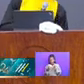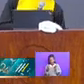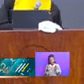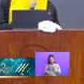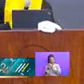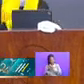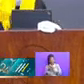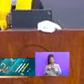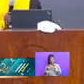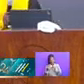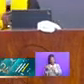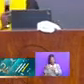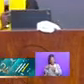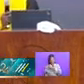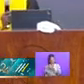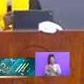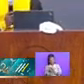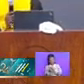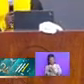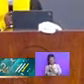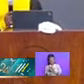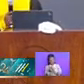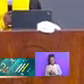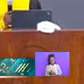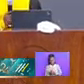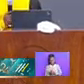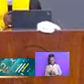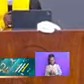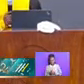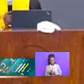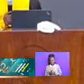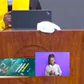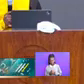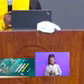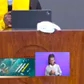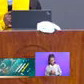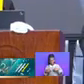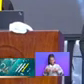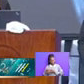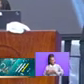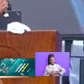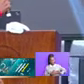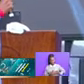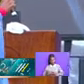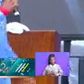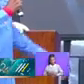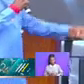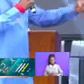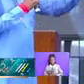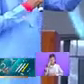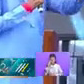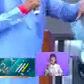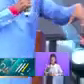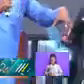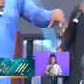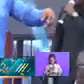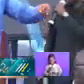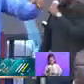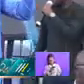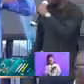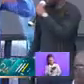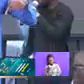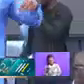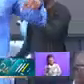together it takes two to conceive it takes two because some of